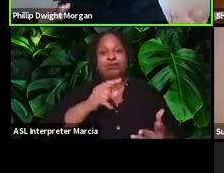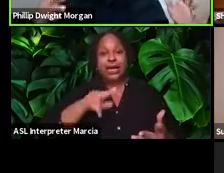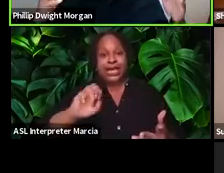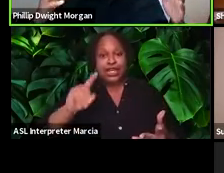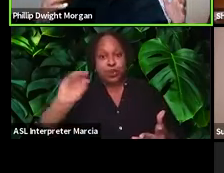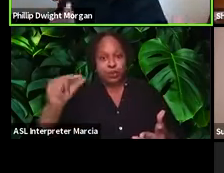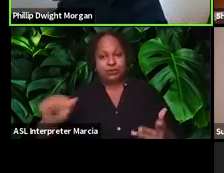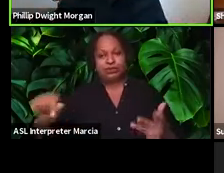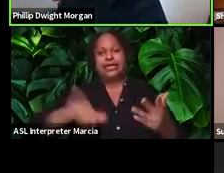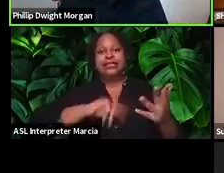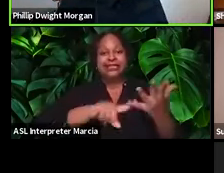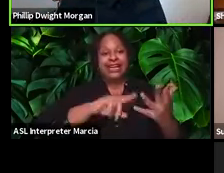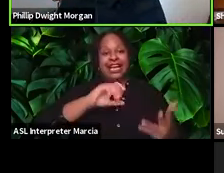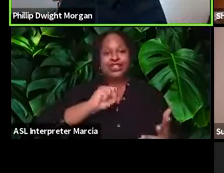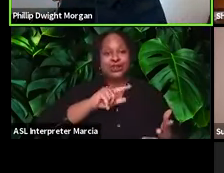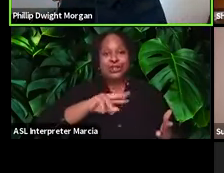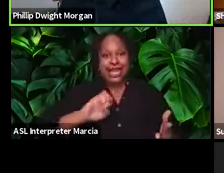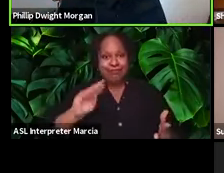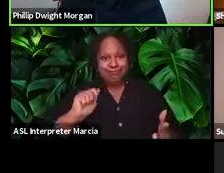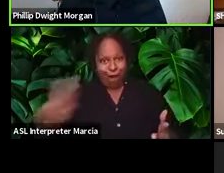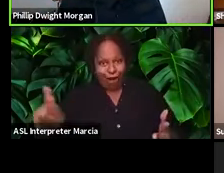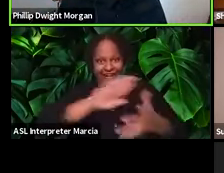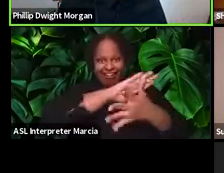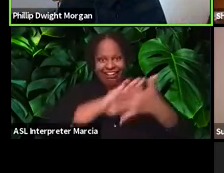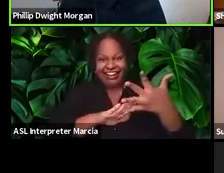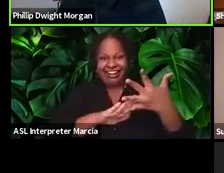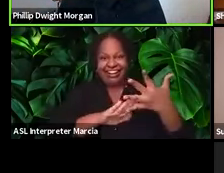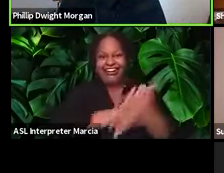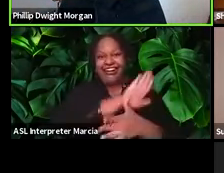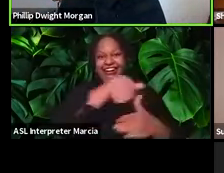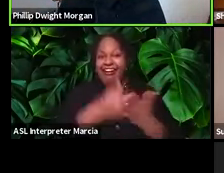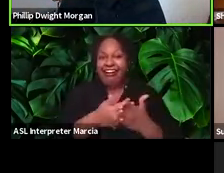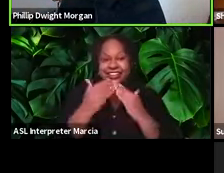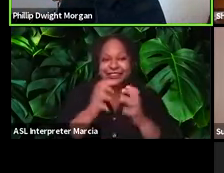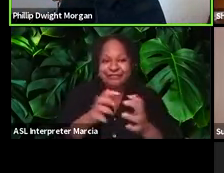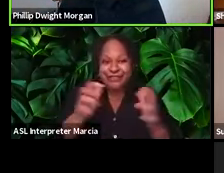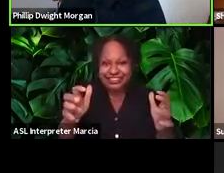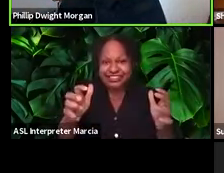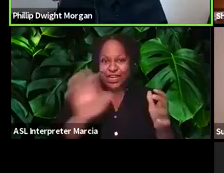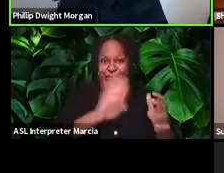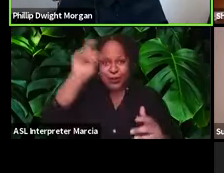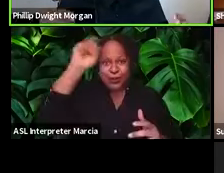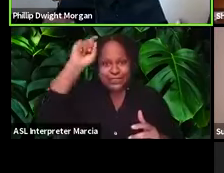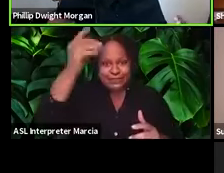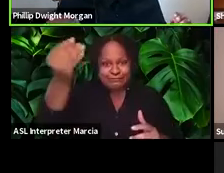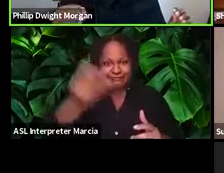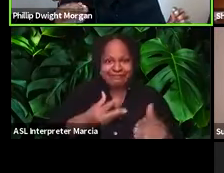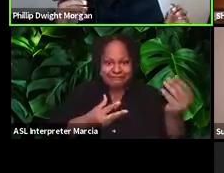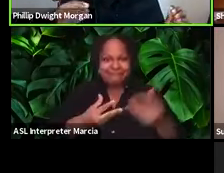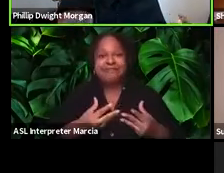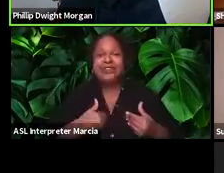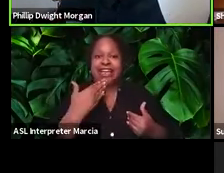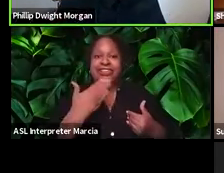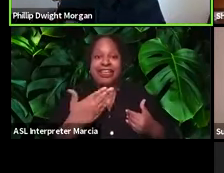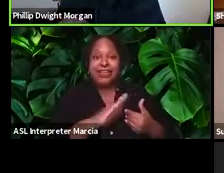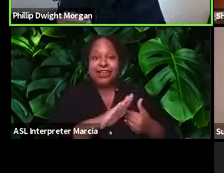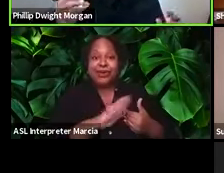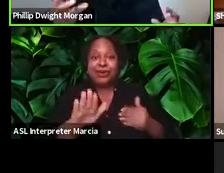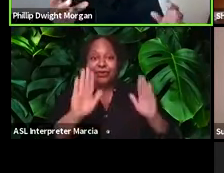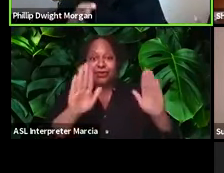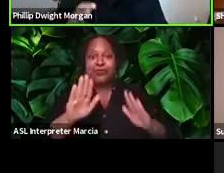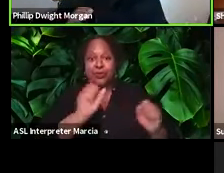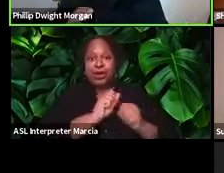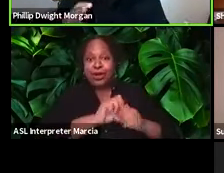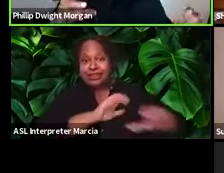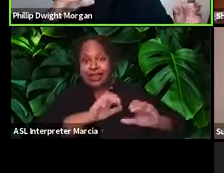Dubow, Suzanne Barr. Thank you all so, so much for sharing your wisdom. Thank you for the incredible work